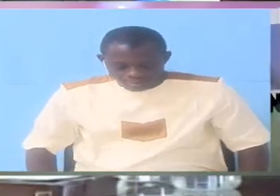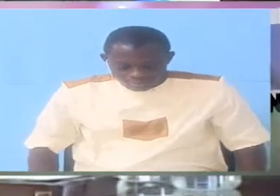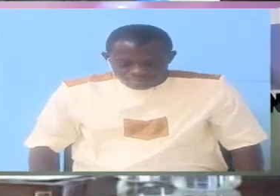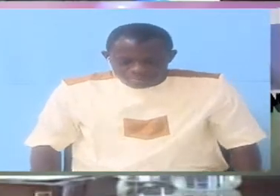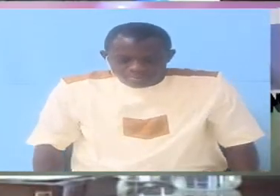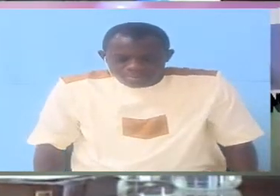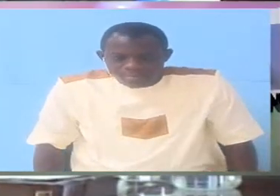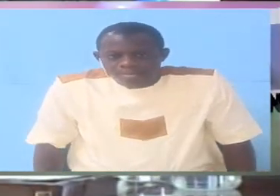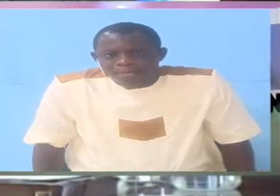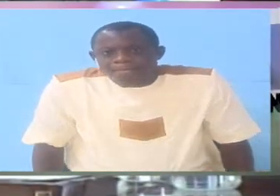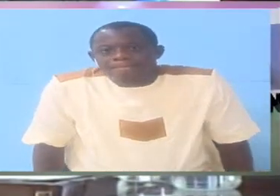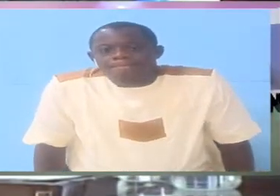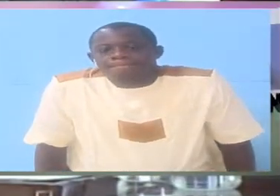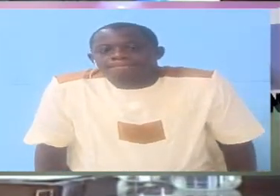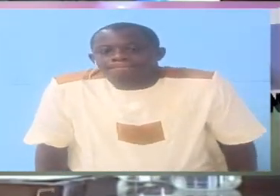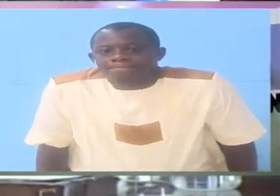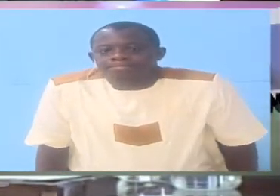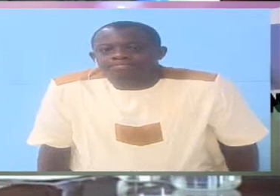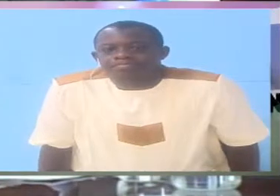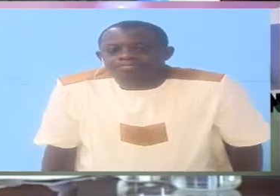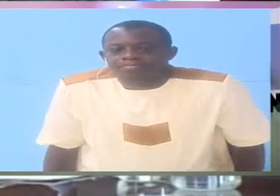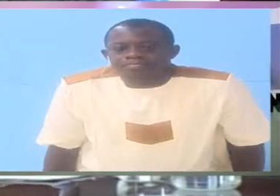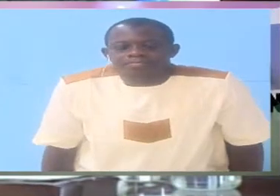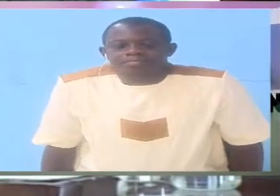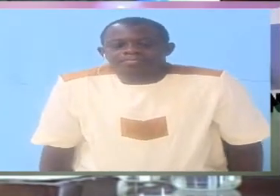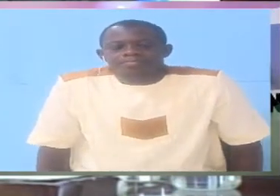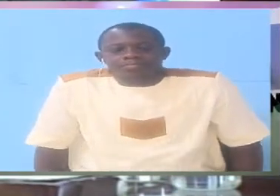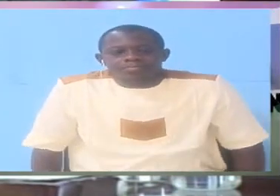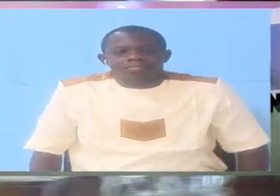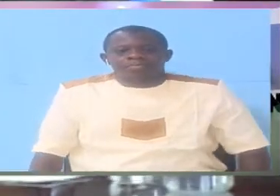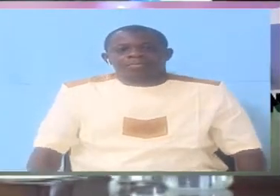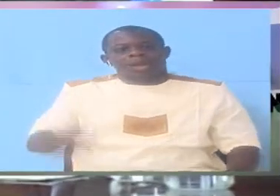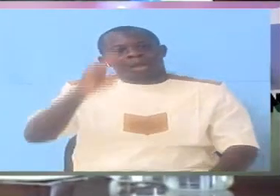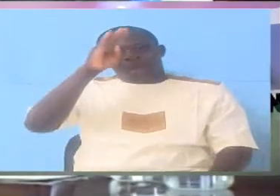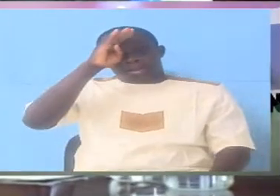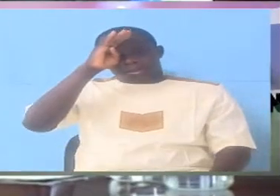Thank you, Counsel, and thank you, Mr. Jallow. Testimony.